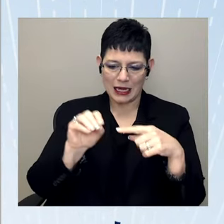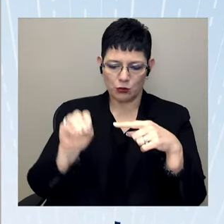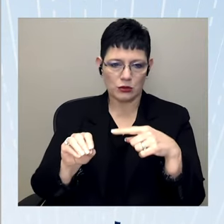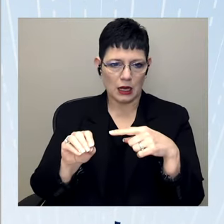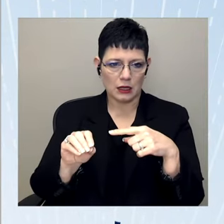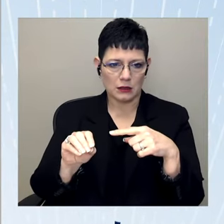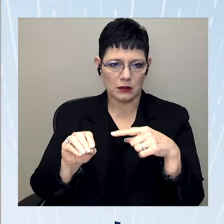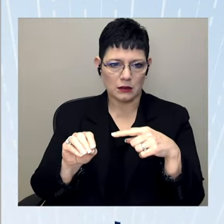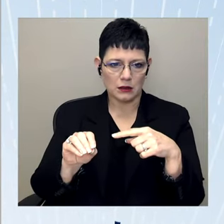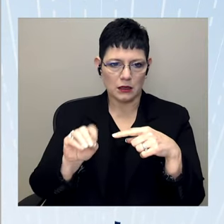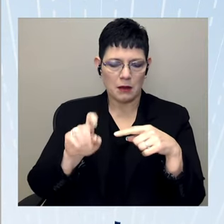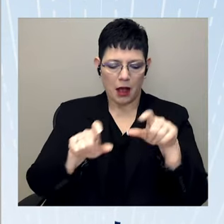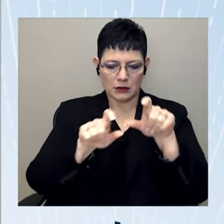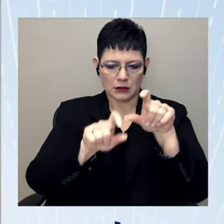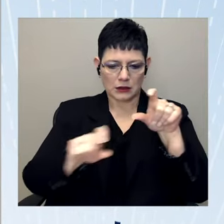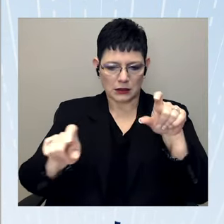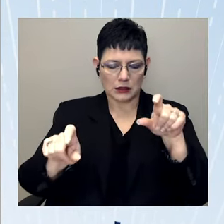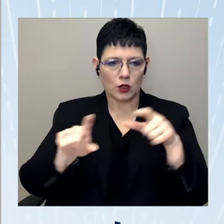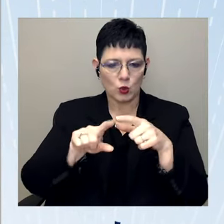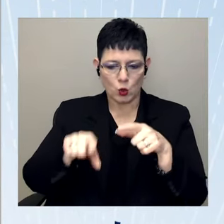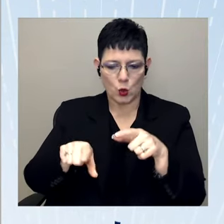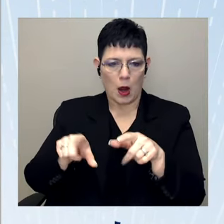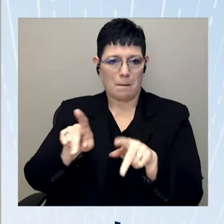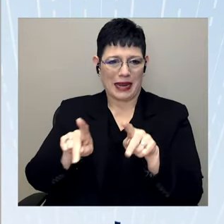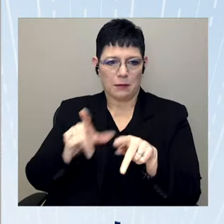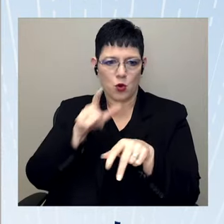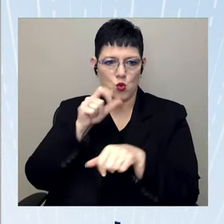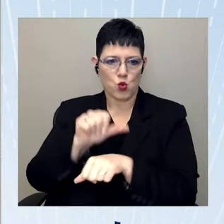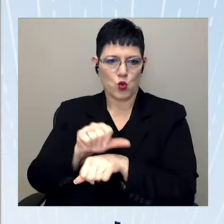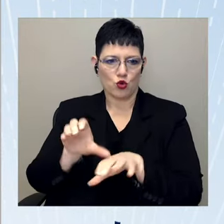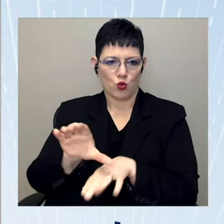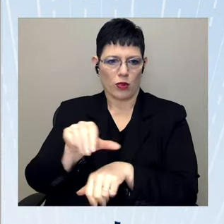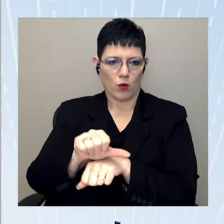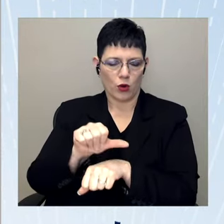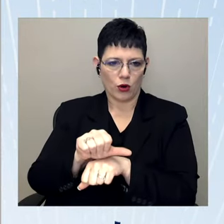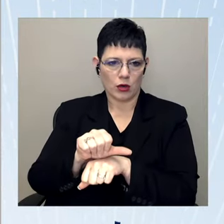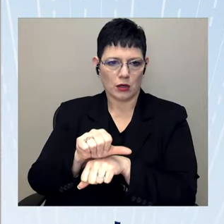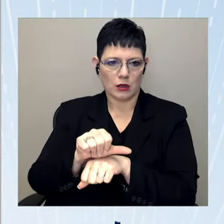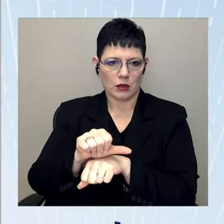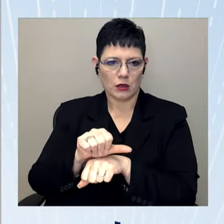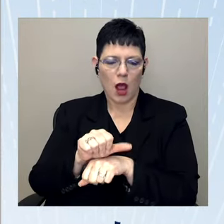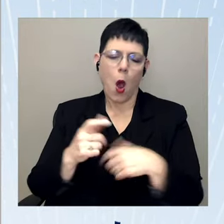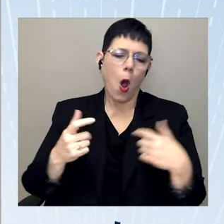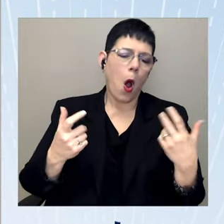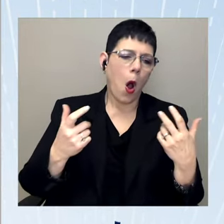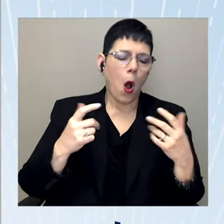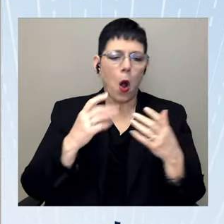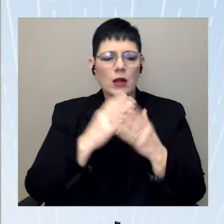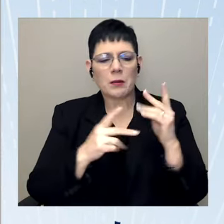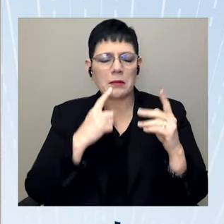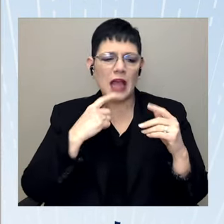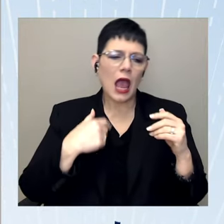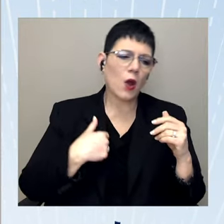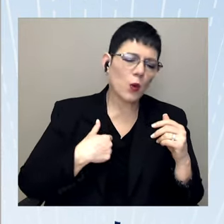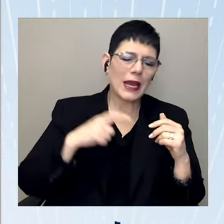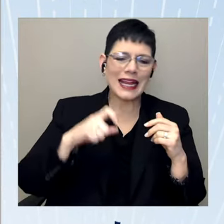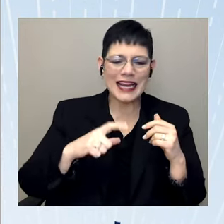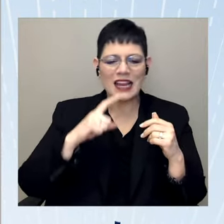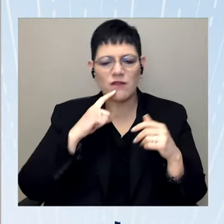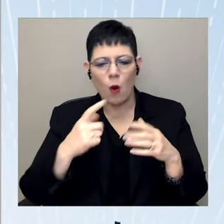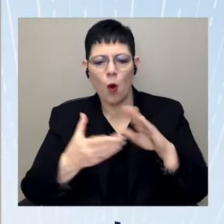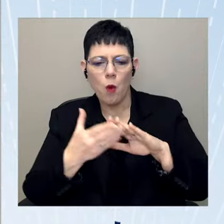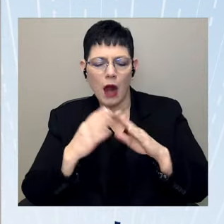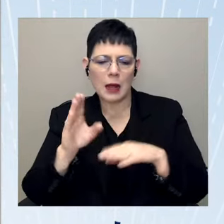has to go to the worker. 80%. No more of this, well, we have a high overhead, or we had to increase